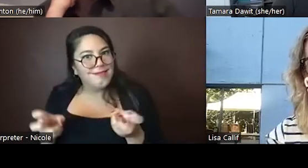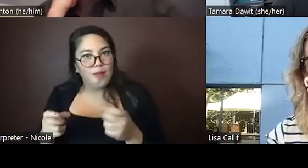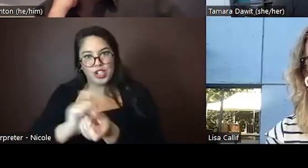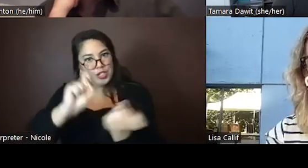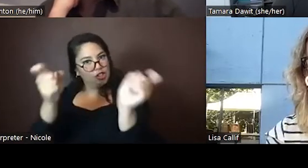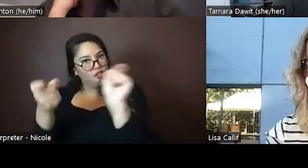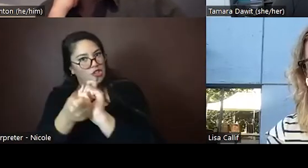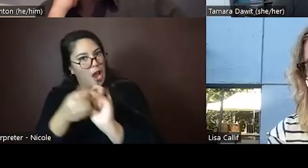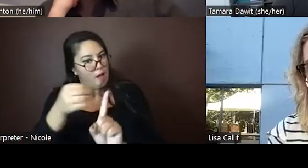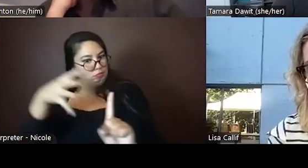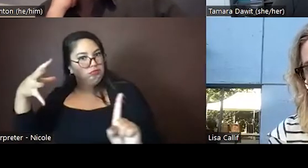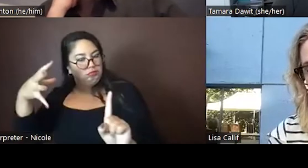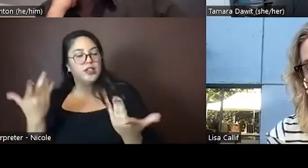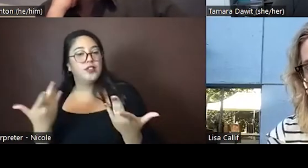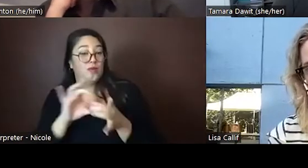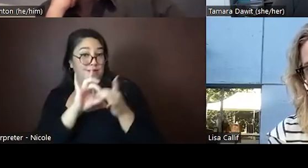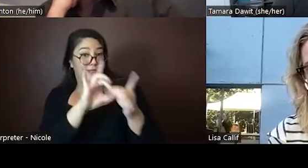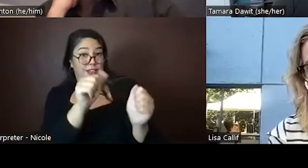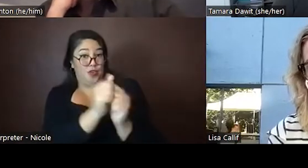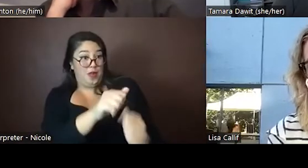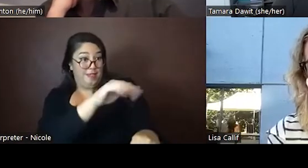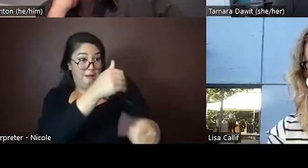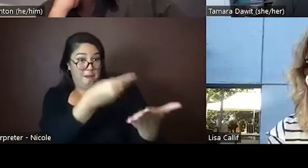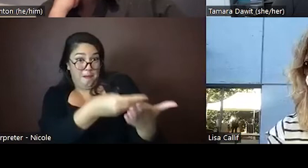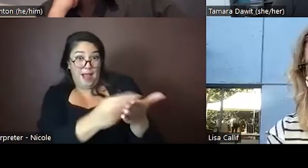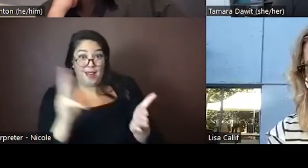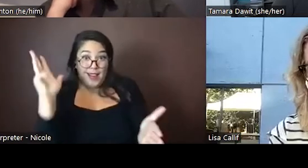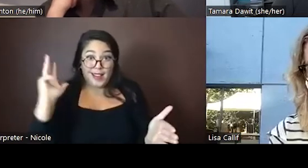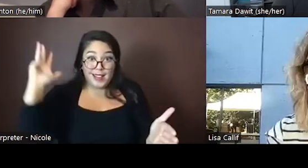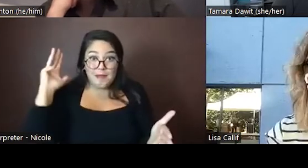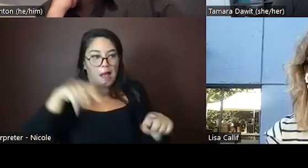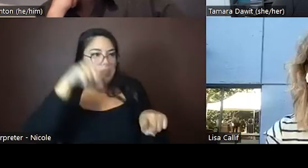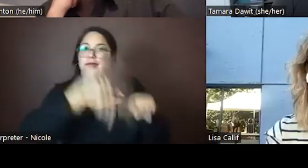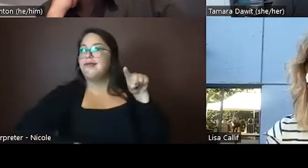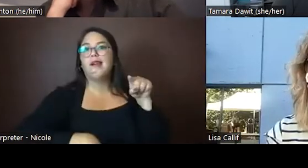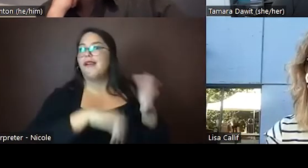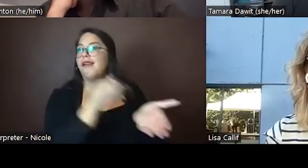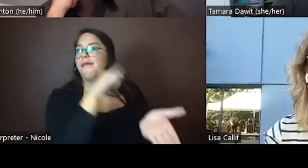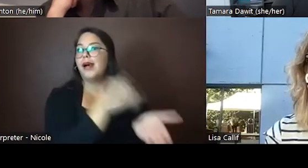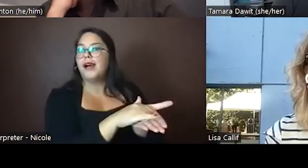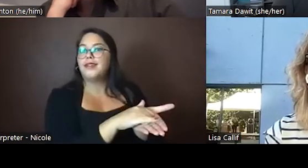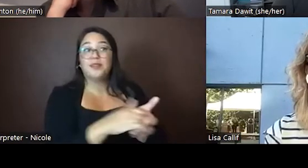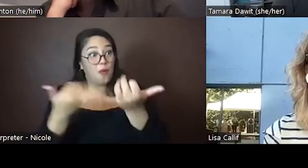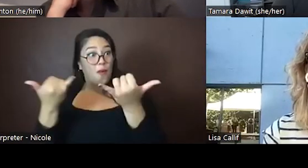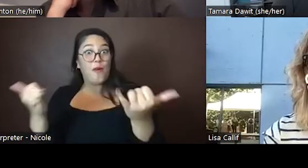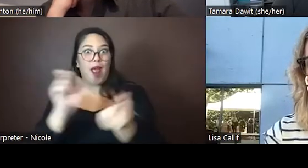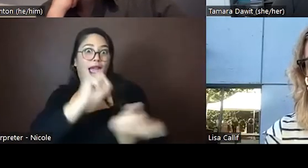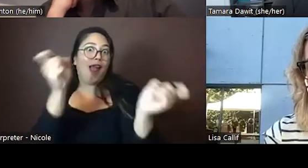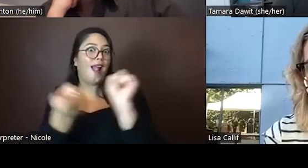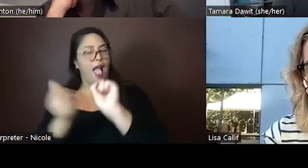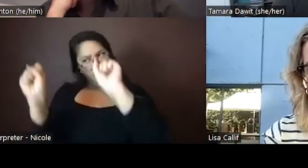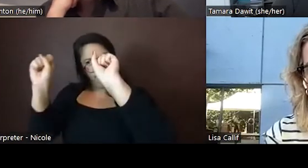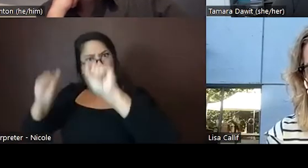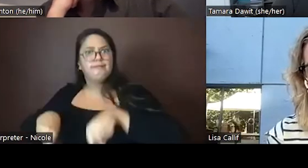certain things with regard to financing were really no-nos 10 years ago, now it's sort of like anything goes. And my